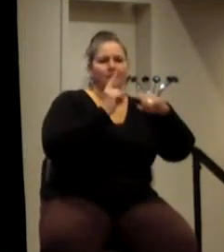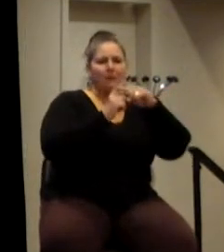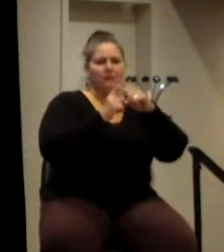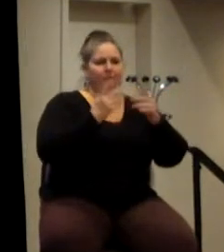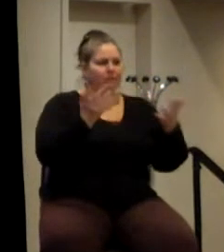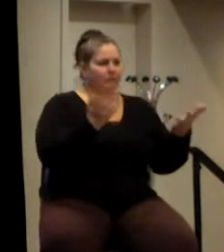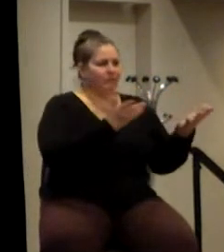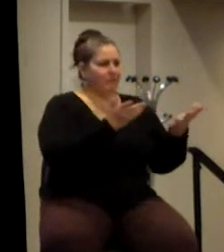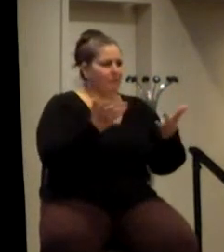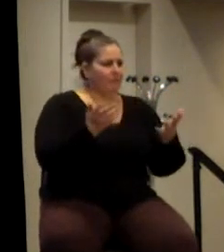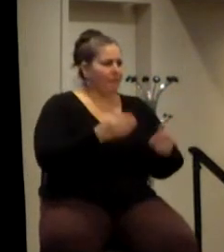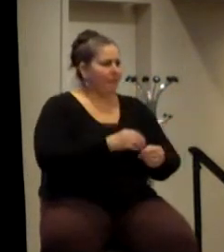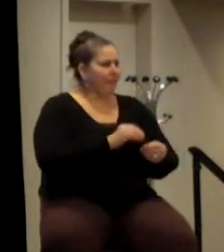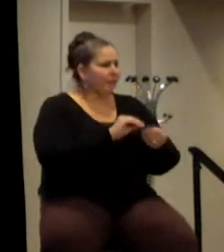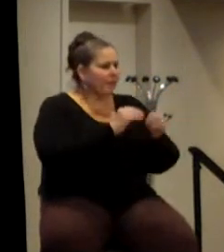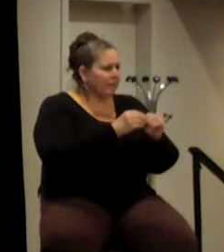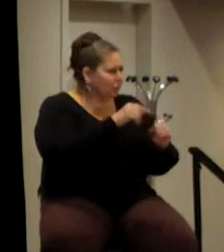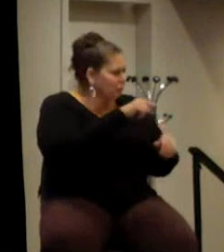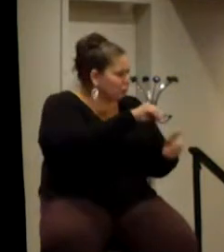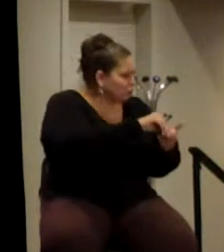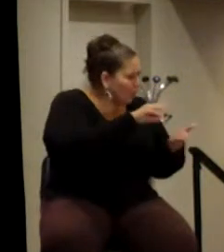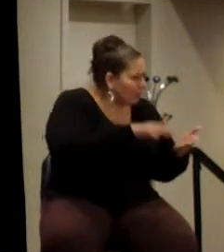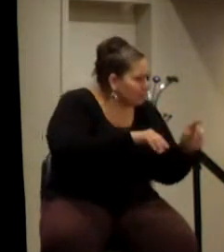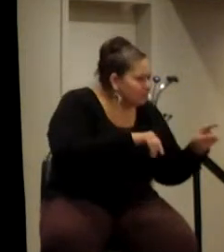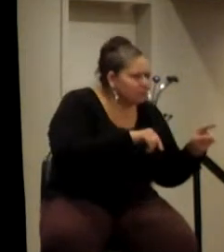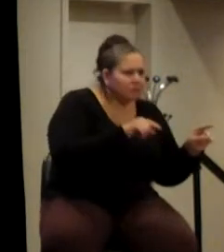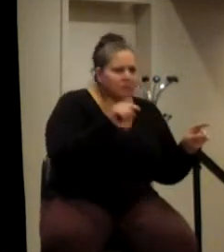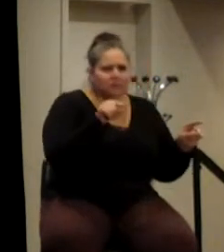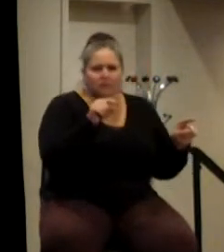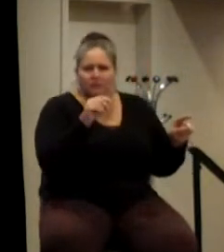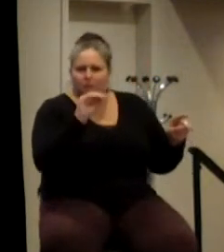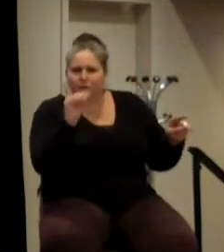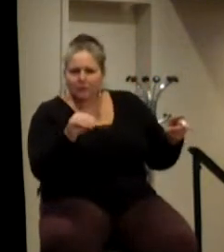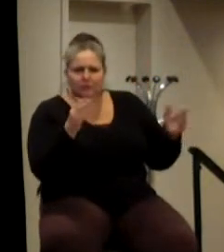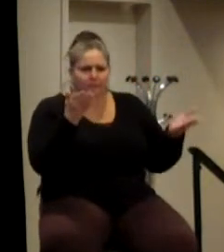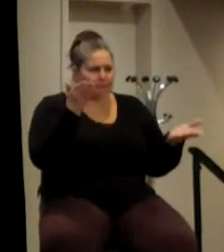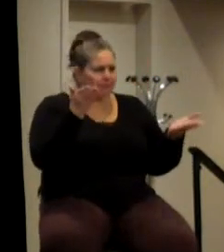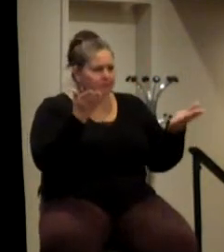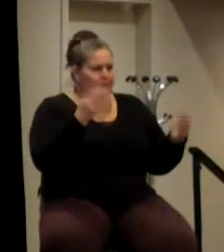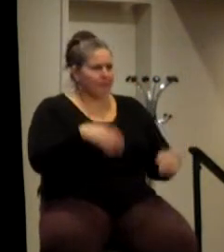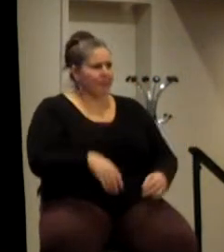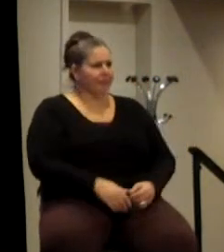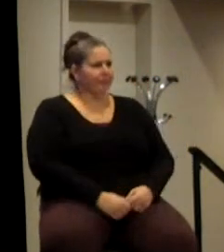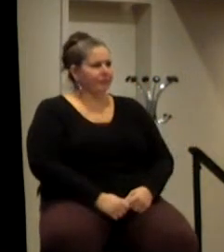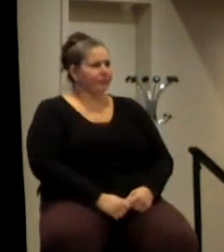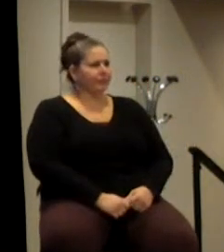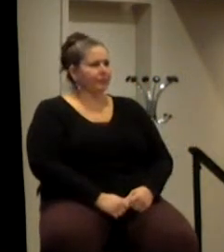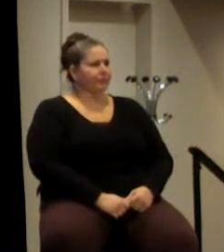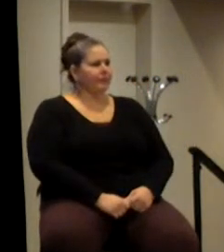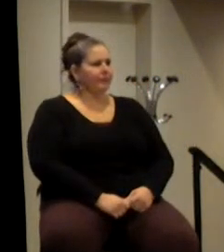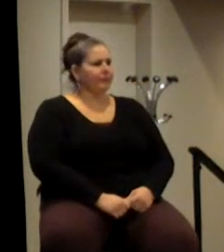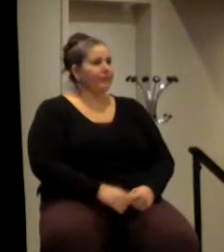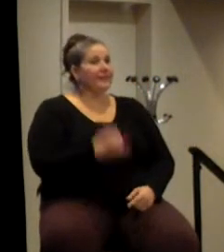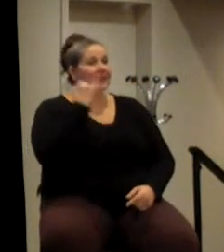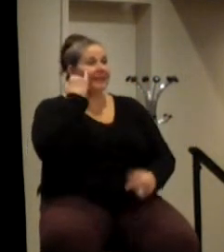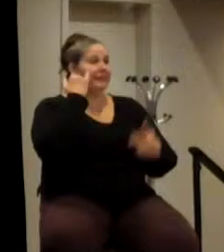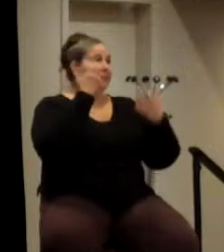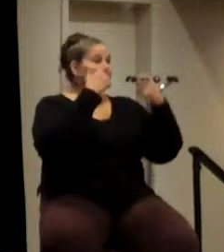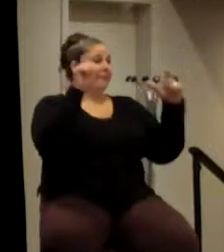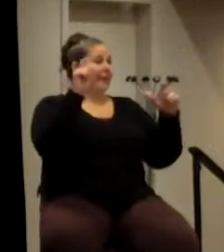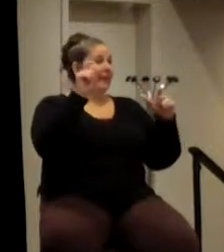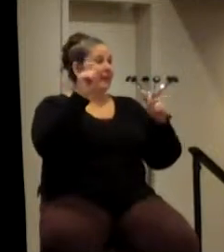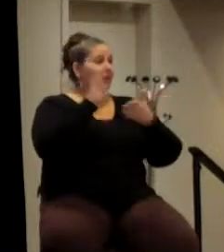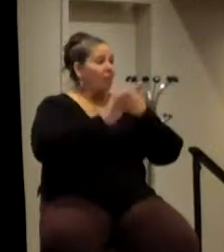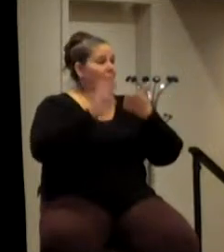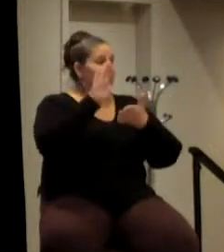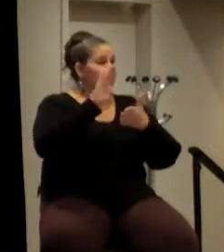and 200 faculty, 1,200 campus, smaller school, and you have 100 cases in 2 weeks, that's a different ballgame, right?